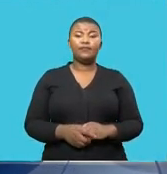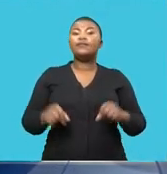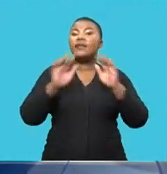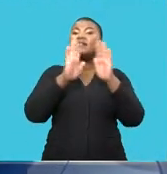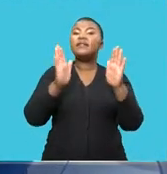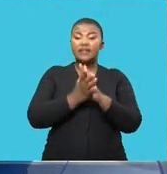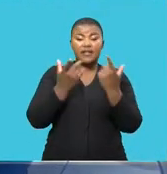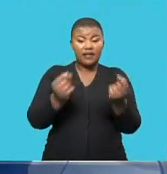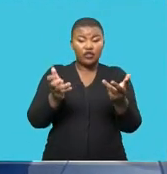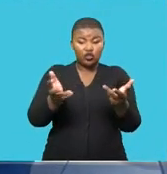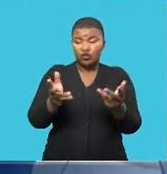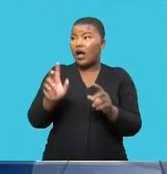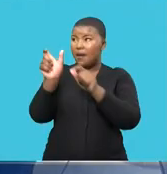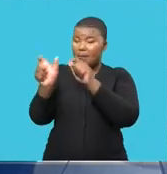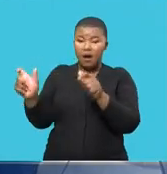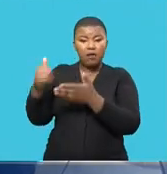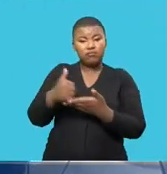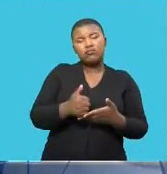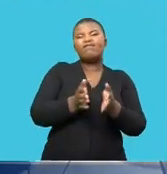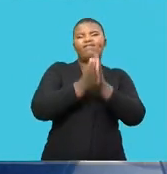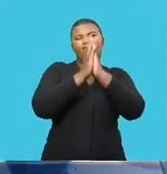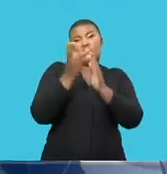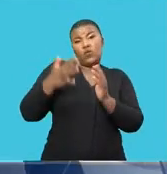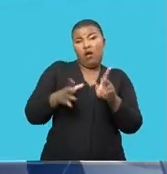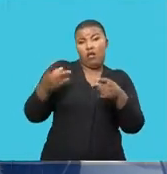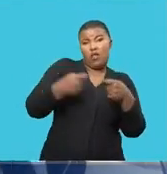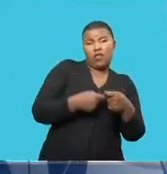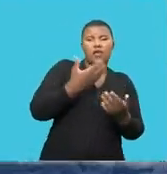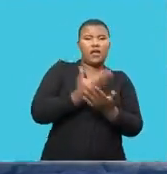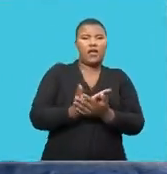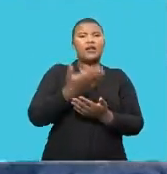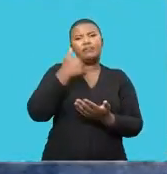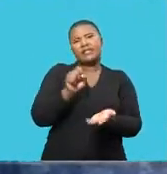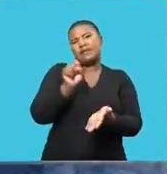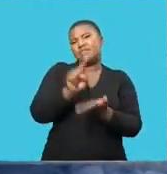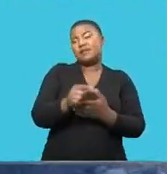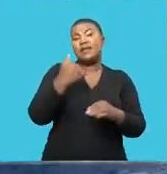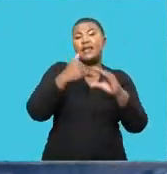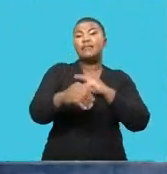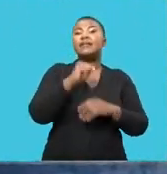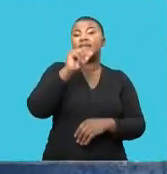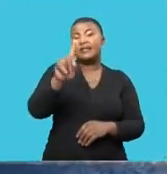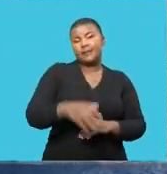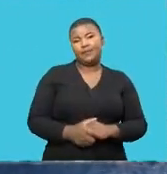ngosizo lwabantu, inxusa ukuba umuntu ofisa ukuphonsa ezivivaneni ebabhalela umqhafazo kule email ethi